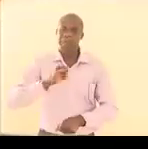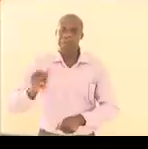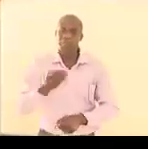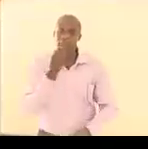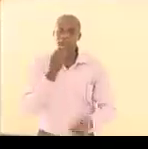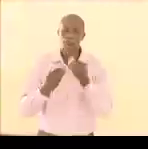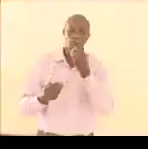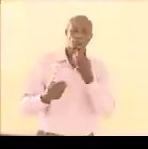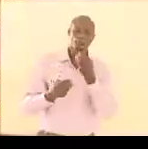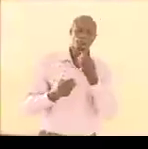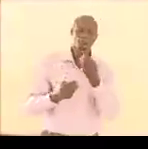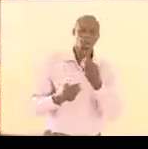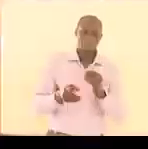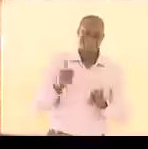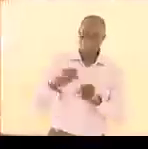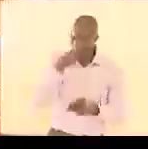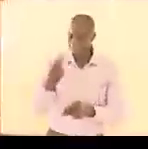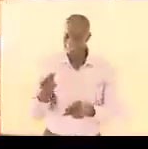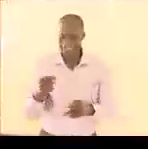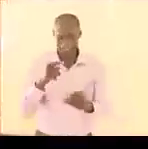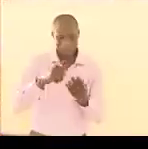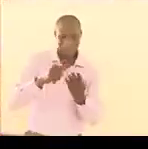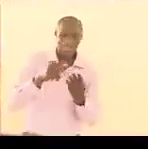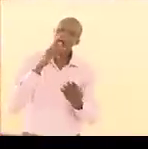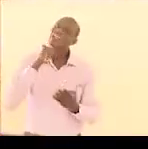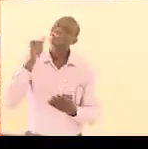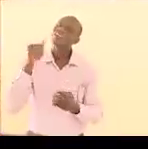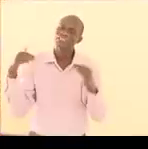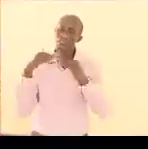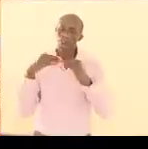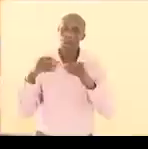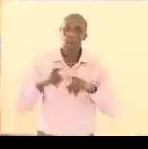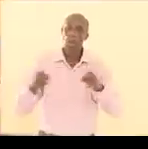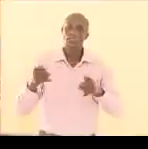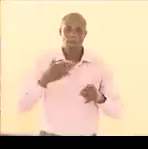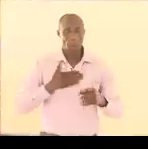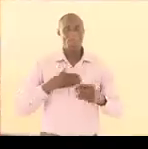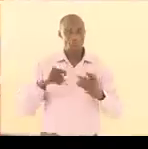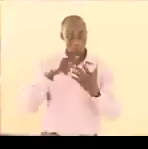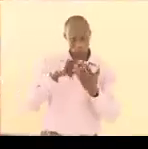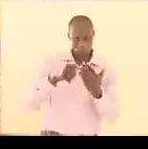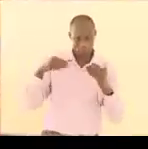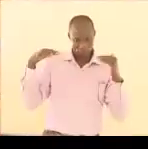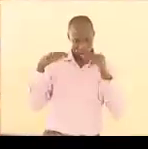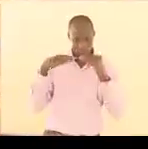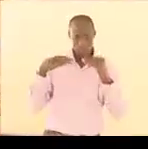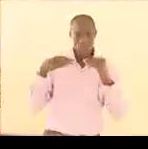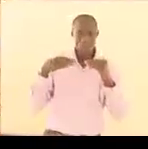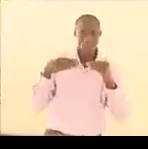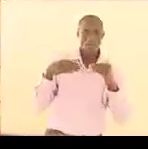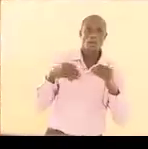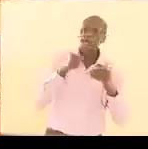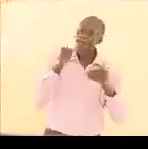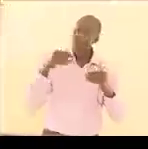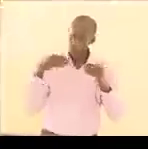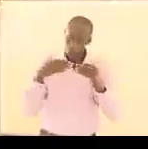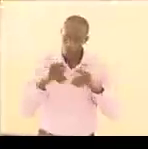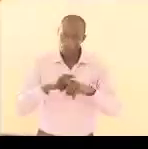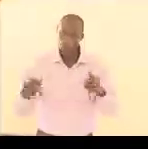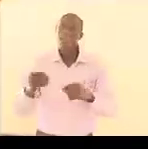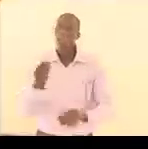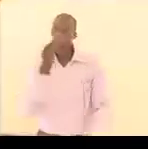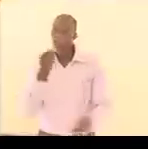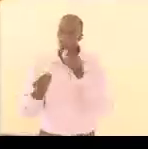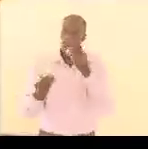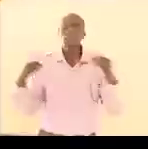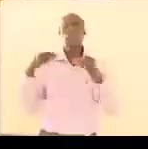You know, that's my response. People say fingers are not equal, but my own fingers are looking chummy. Eh? Don't they look,